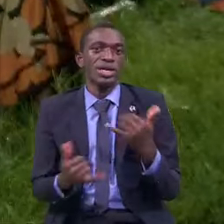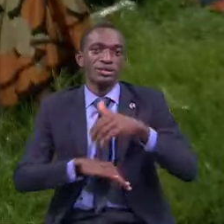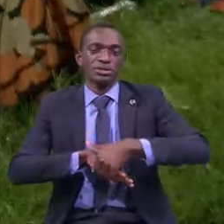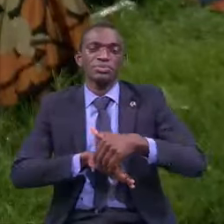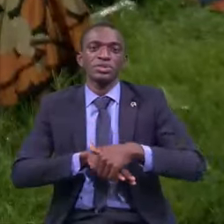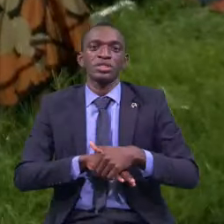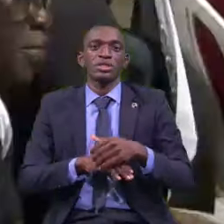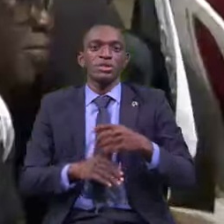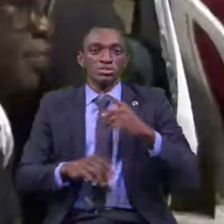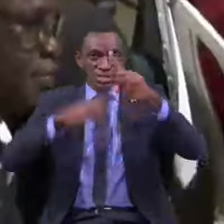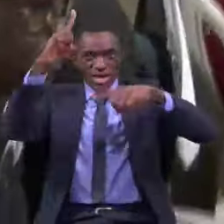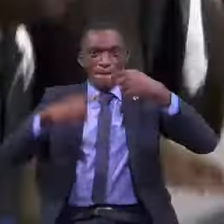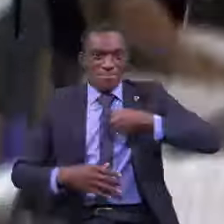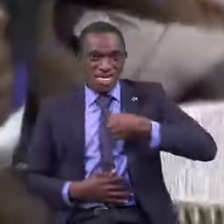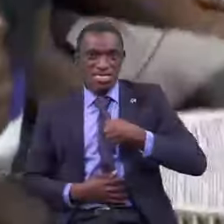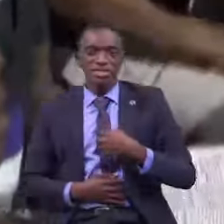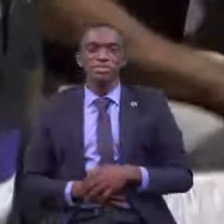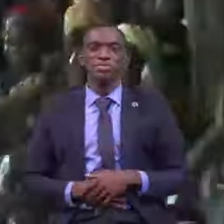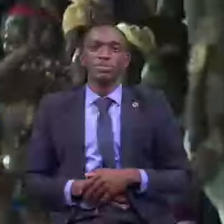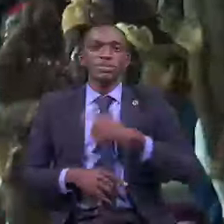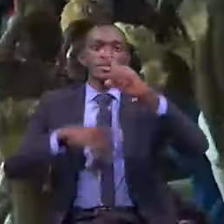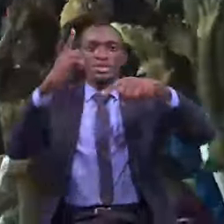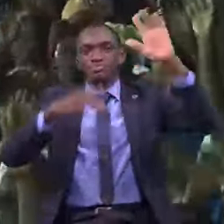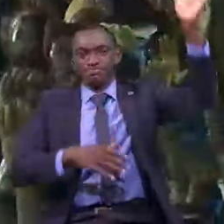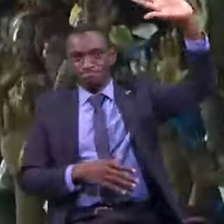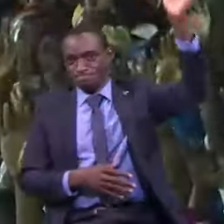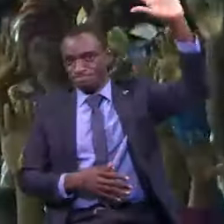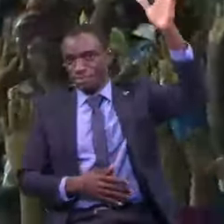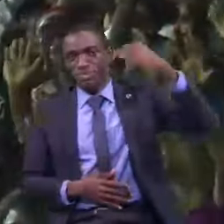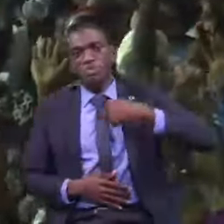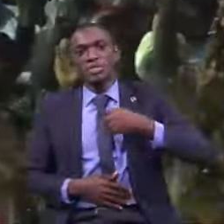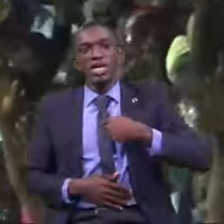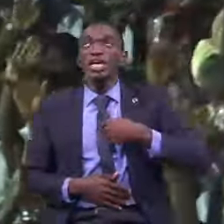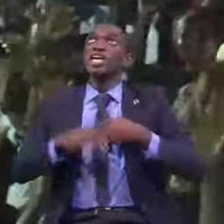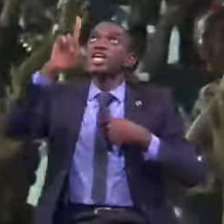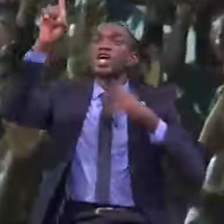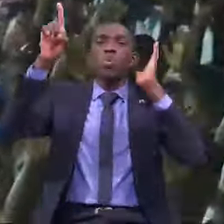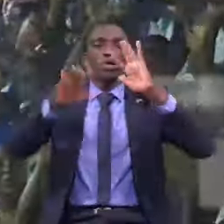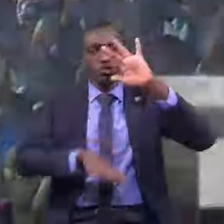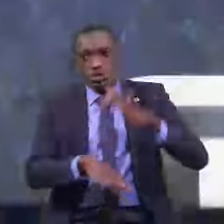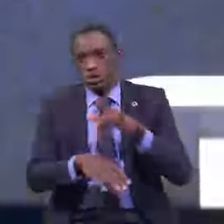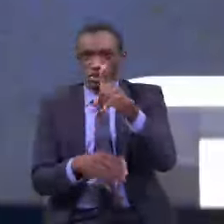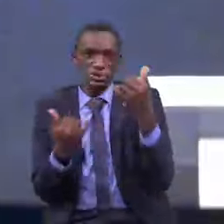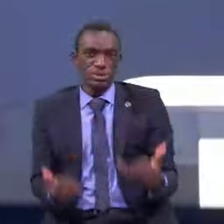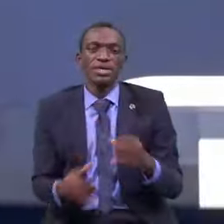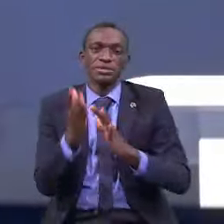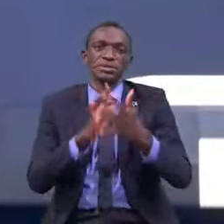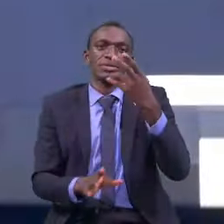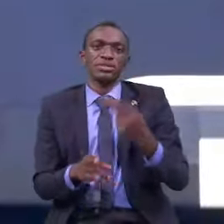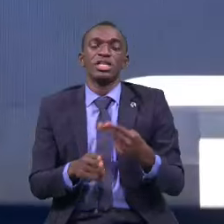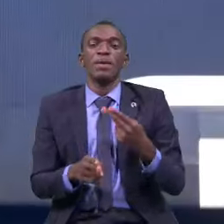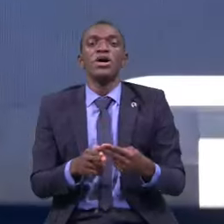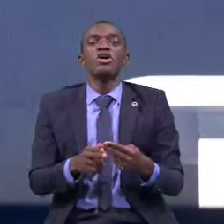Me. Where are you? He will touch you tonight. You must